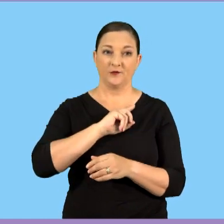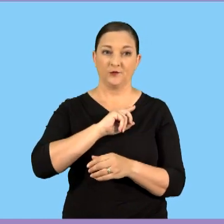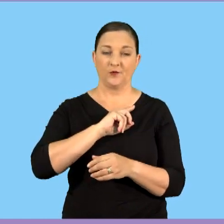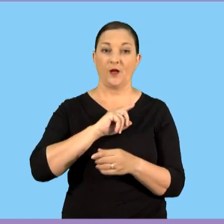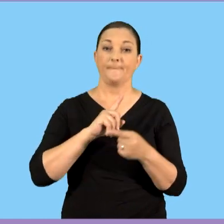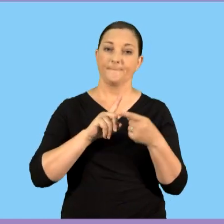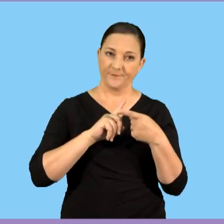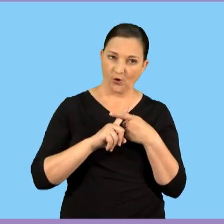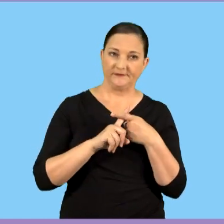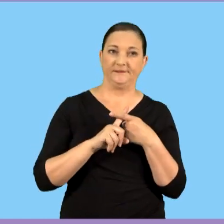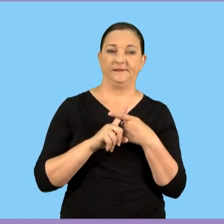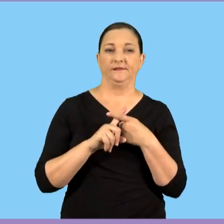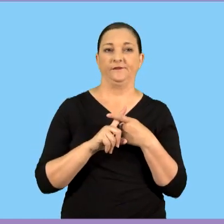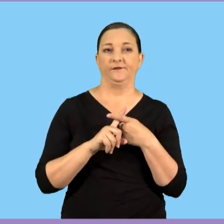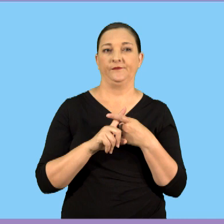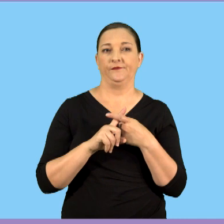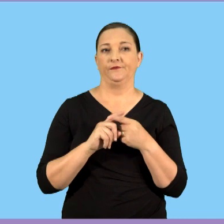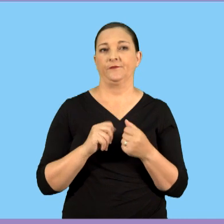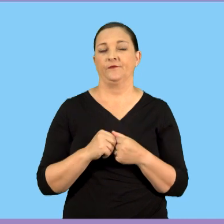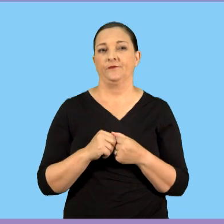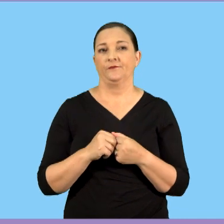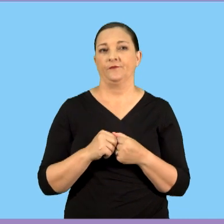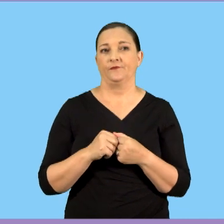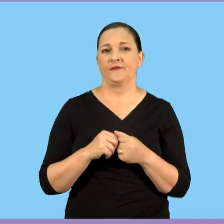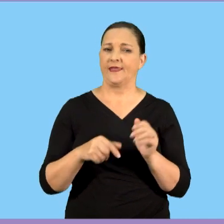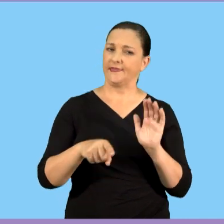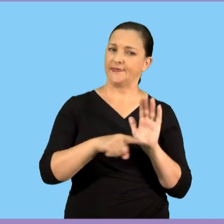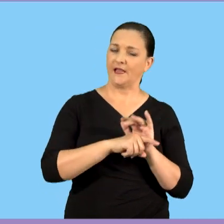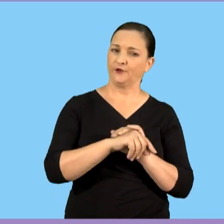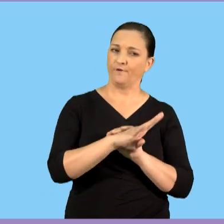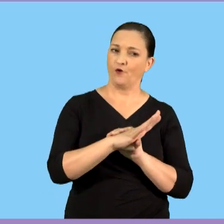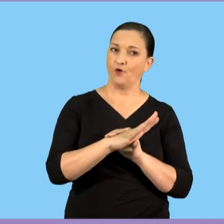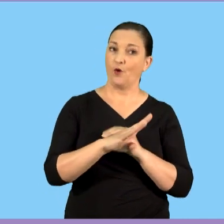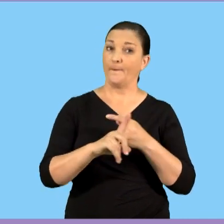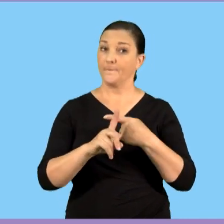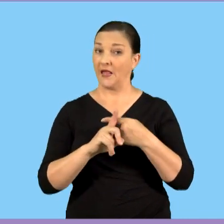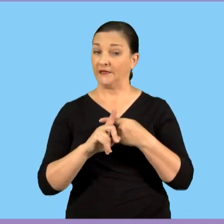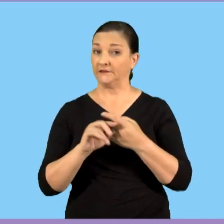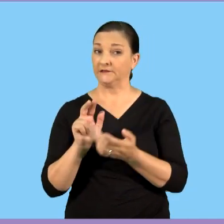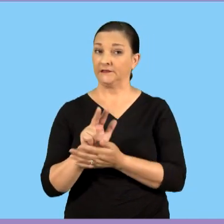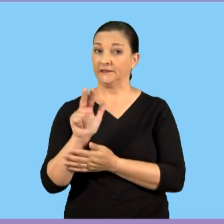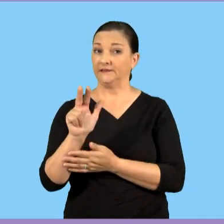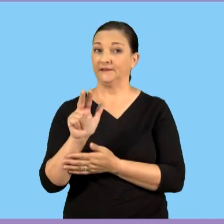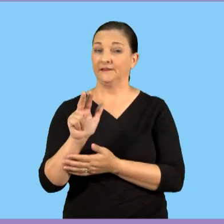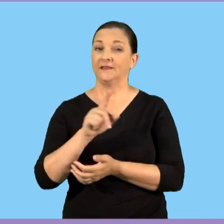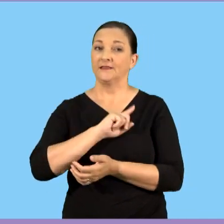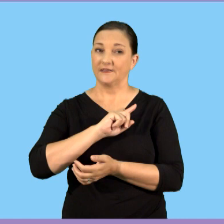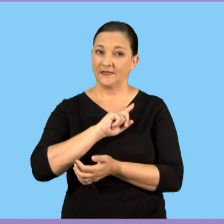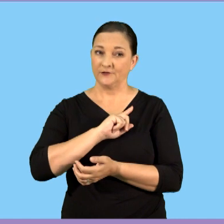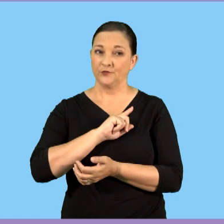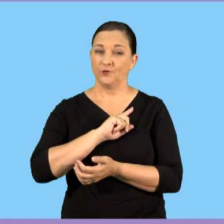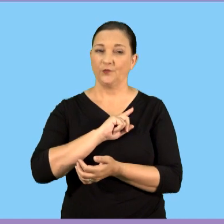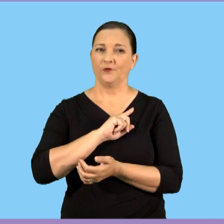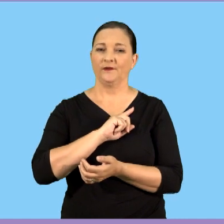a smaller number, our answer is going to be a positive 1. And then, what is negative 4 plus 18?